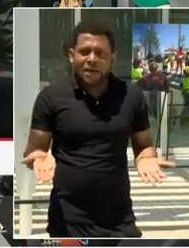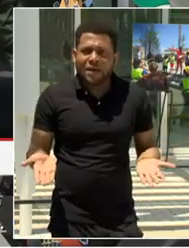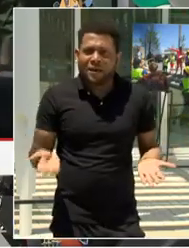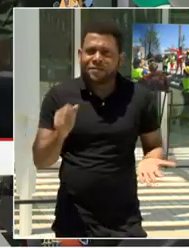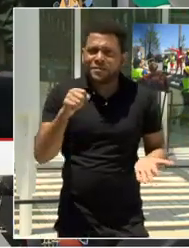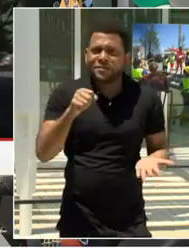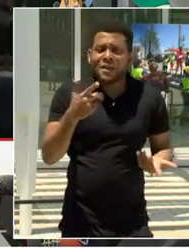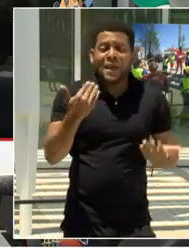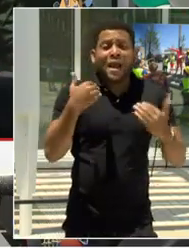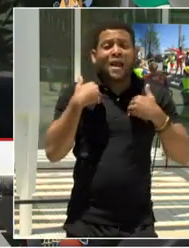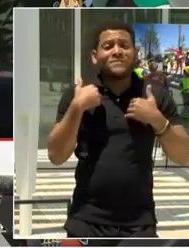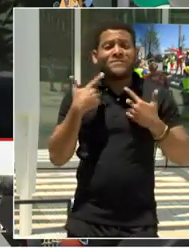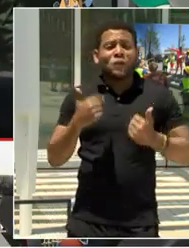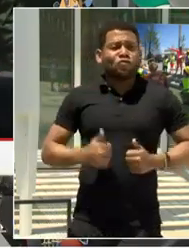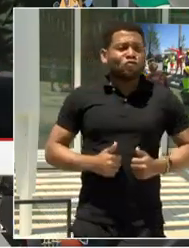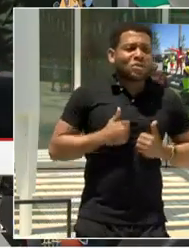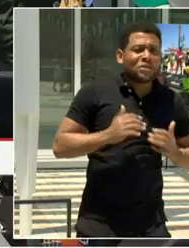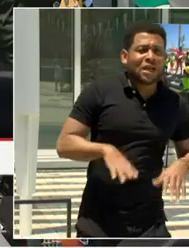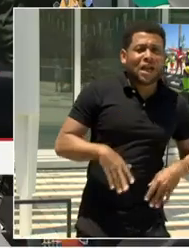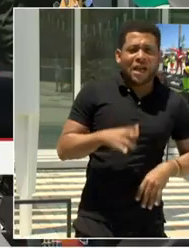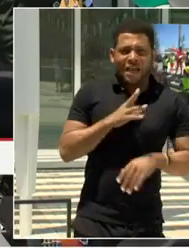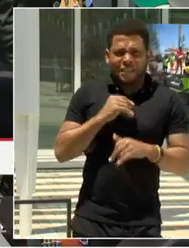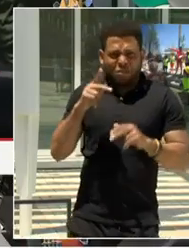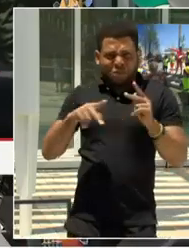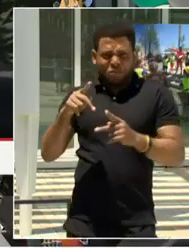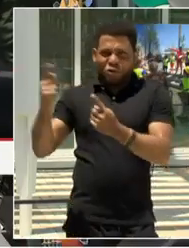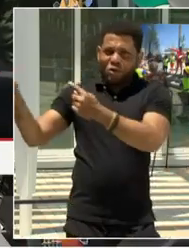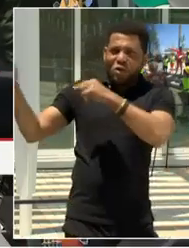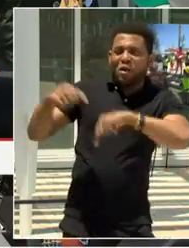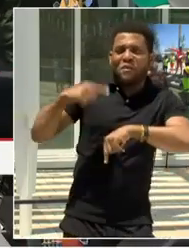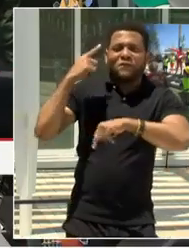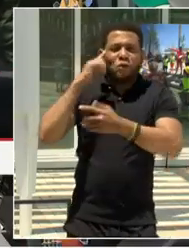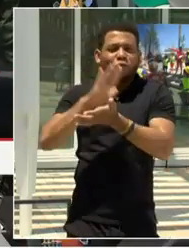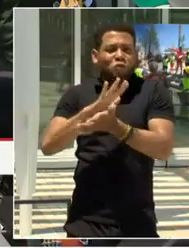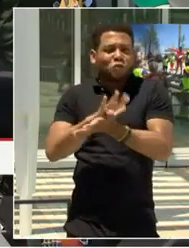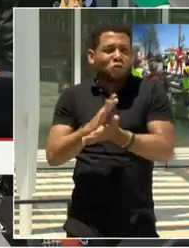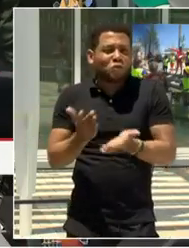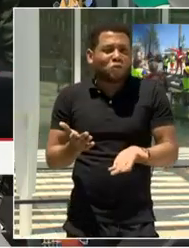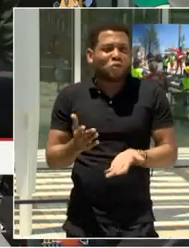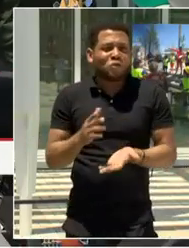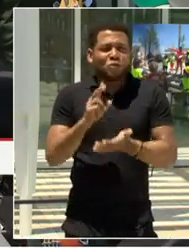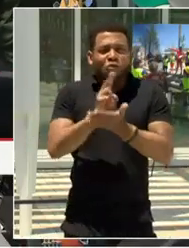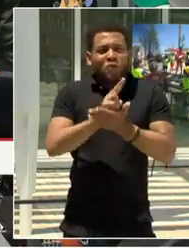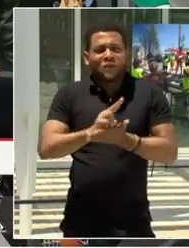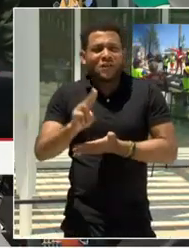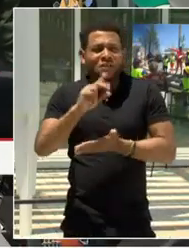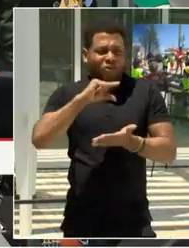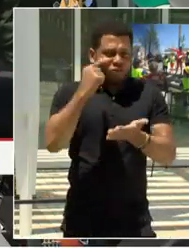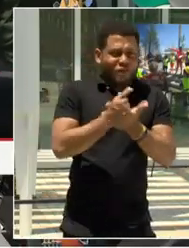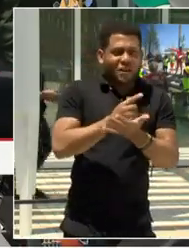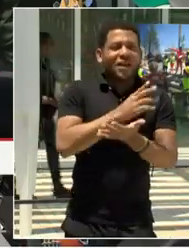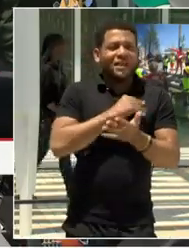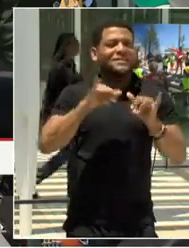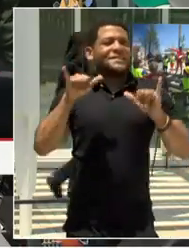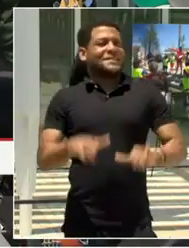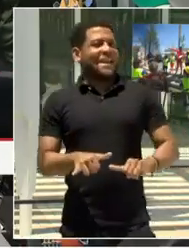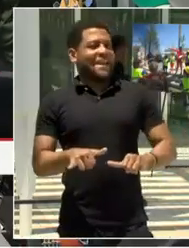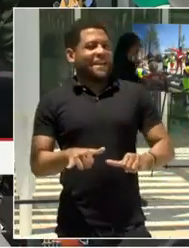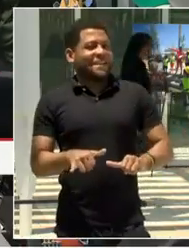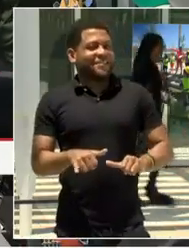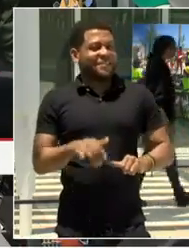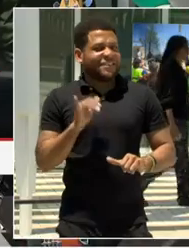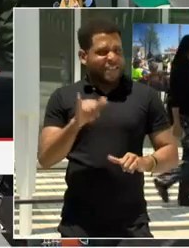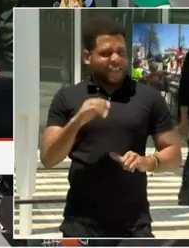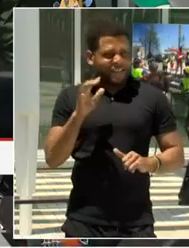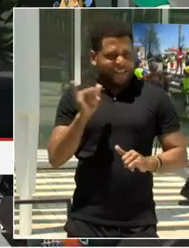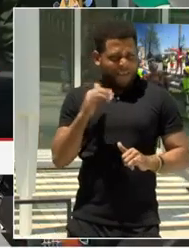residents, because we know once they come to DC for school, they don't leave. That is my story. My name is Thenie Freeman,